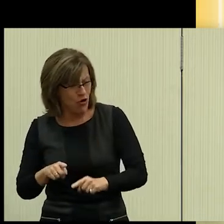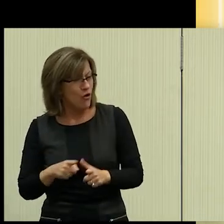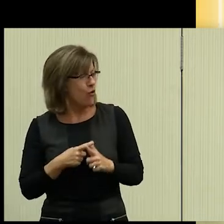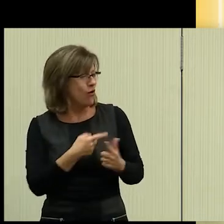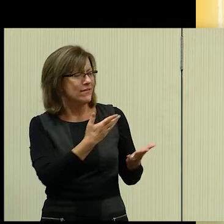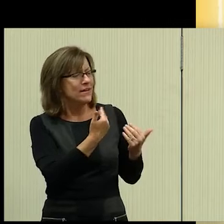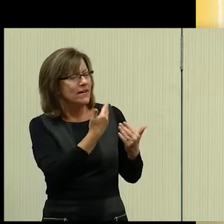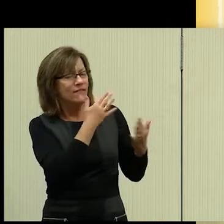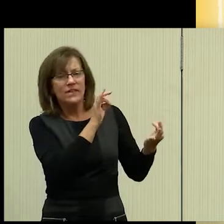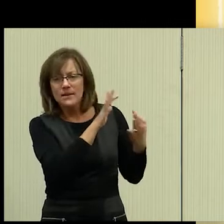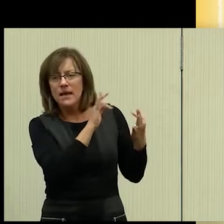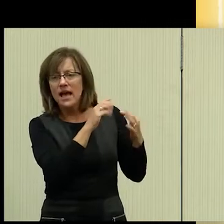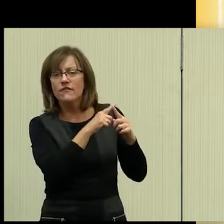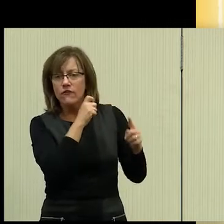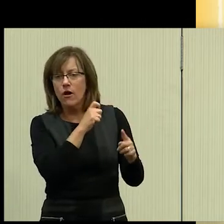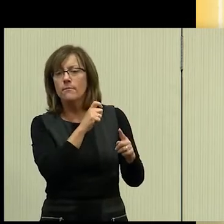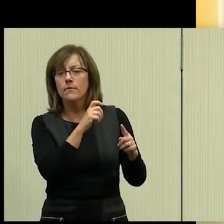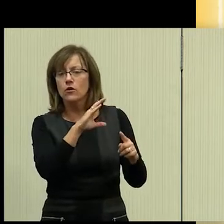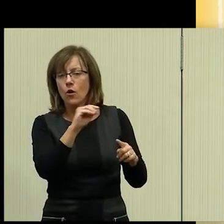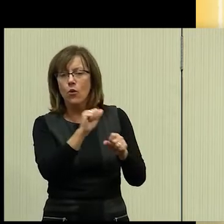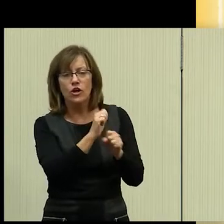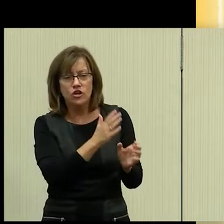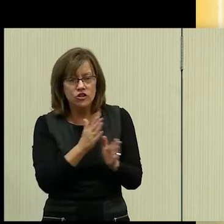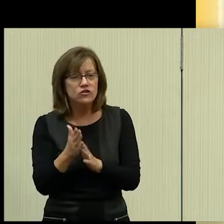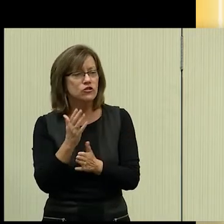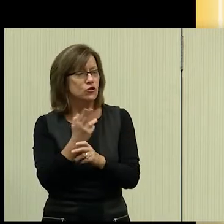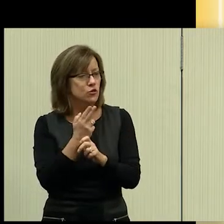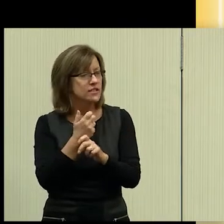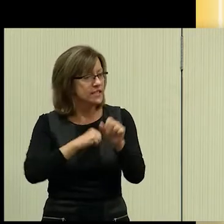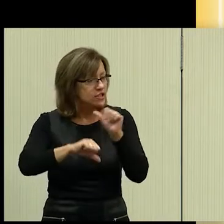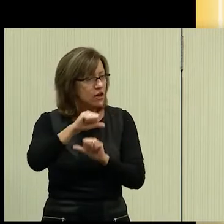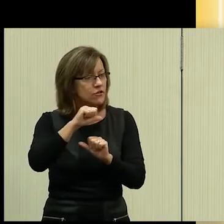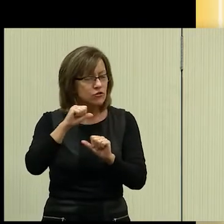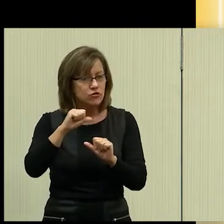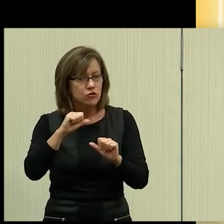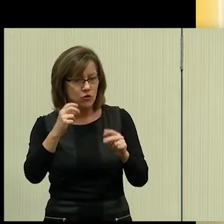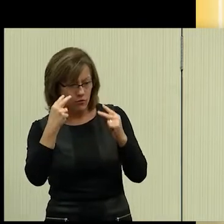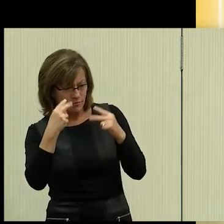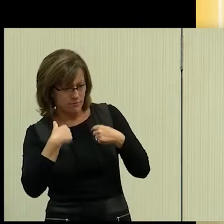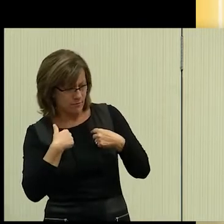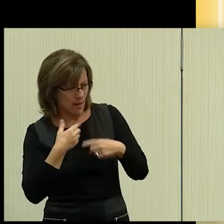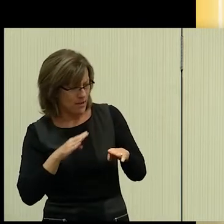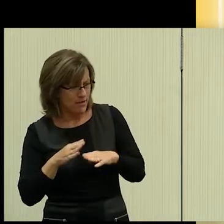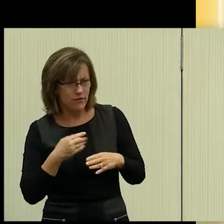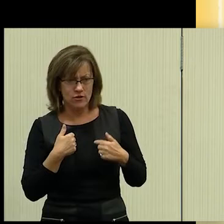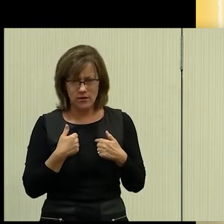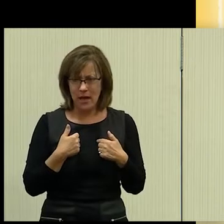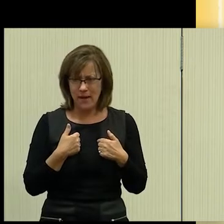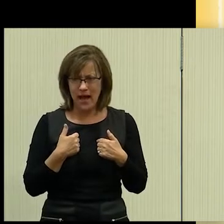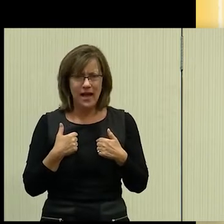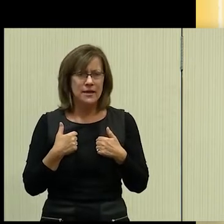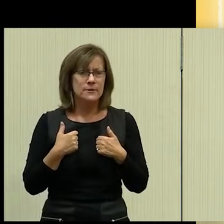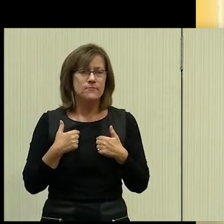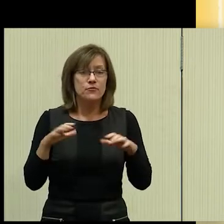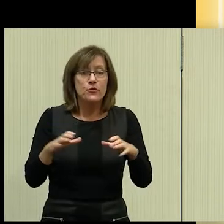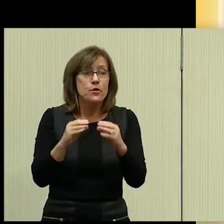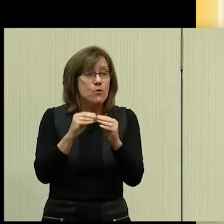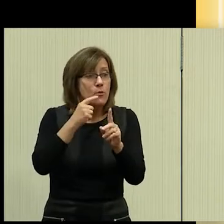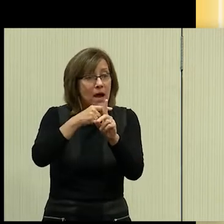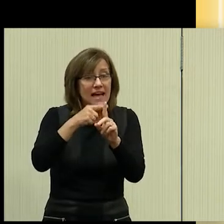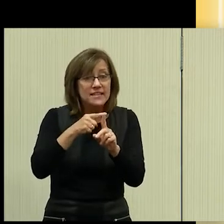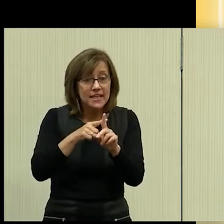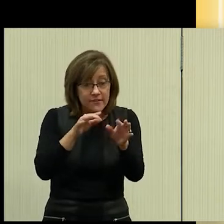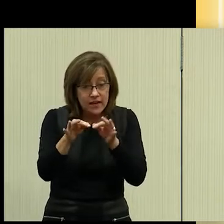me some feedback on it. So you can kind of use each other to monitor the behavior to see, are you spending more time using more positive,